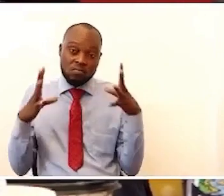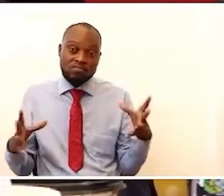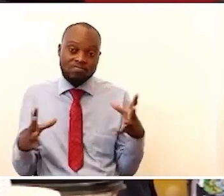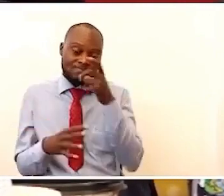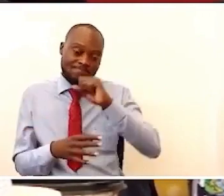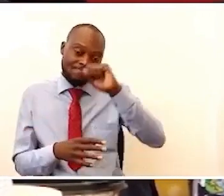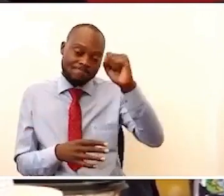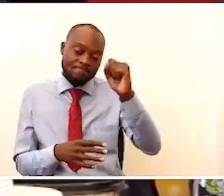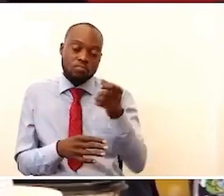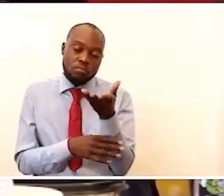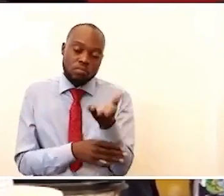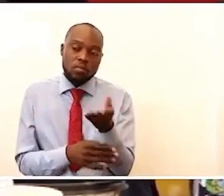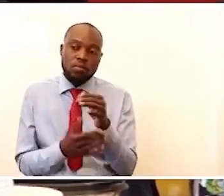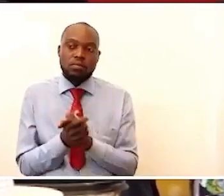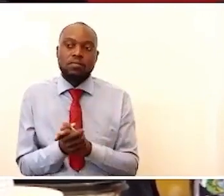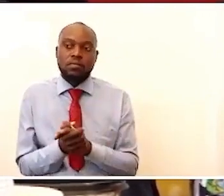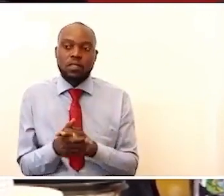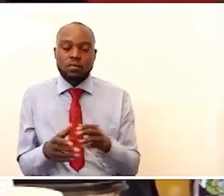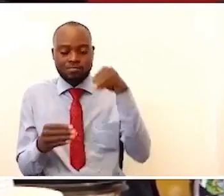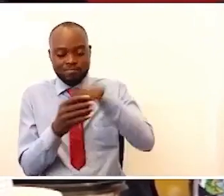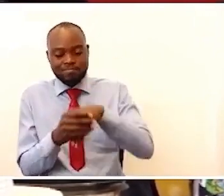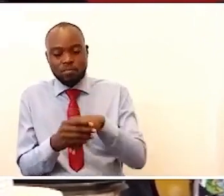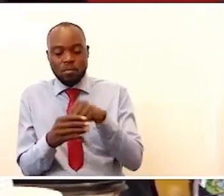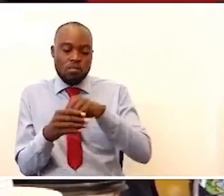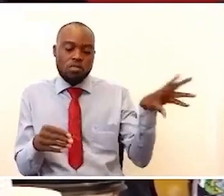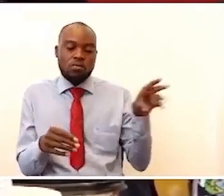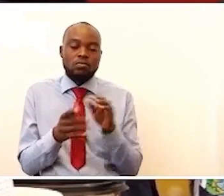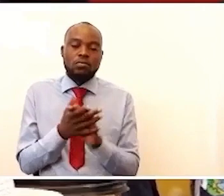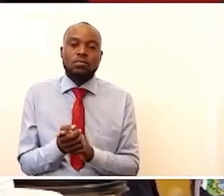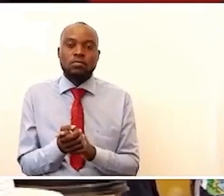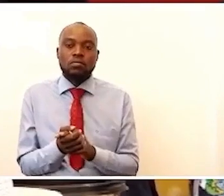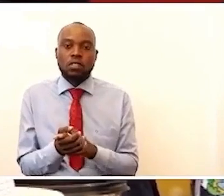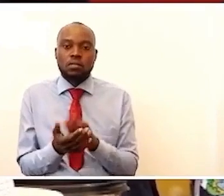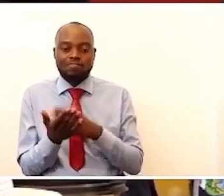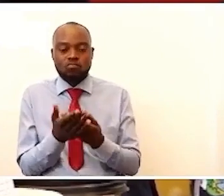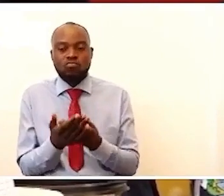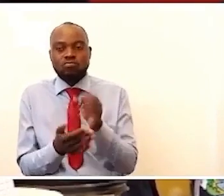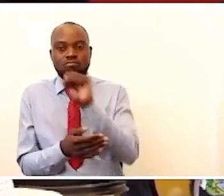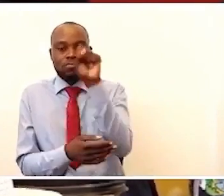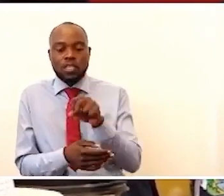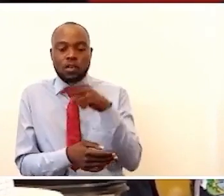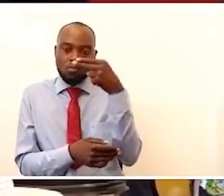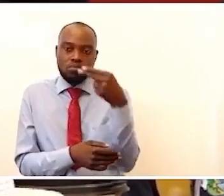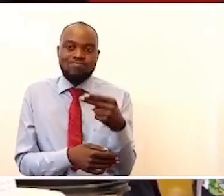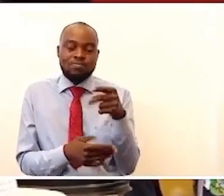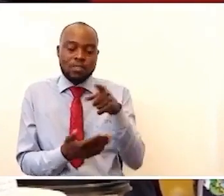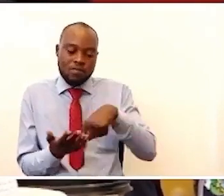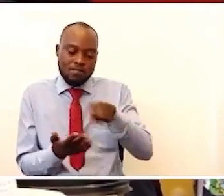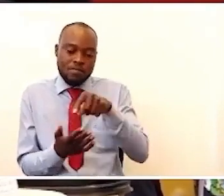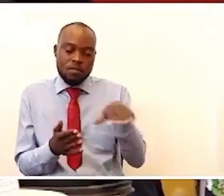room is exclusion, especially of very key stakeholders within the sector.